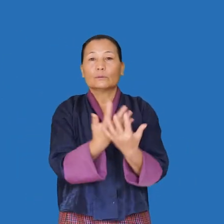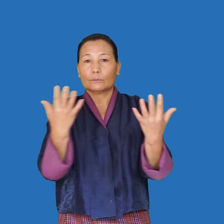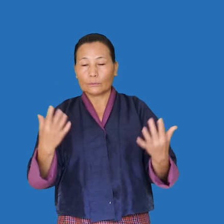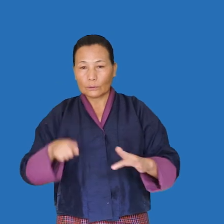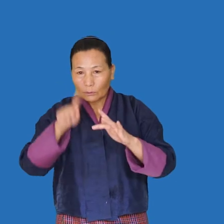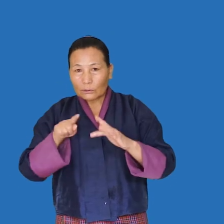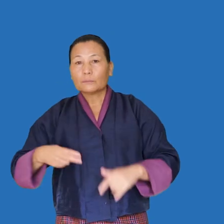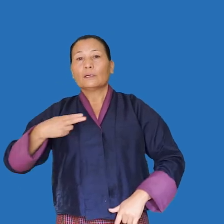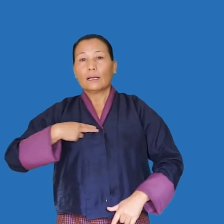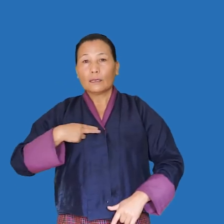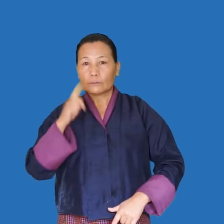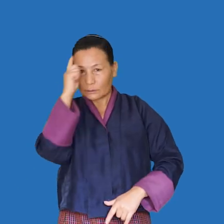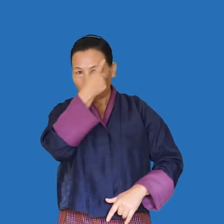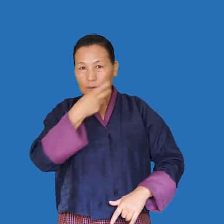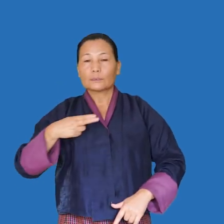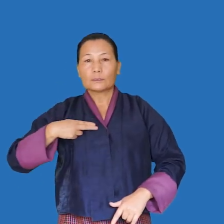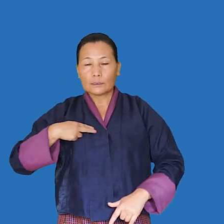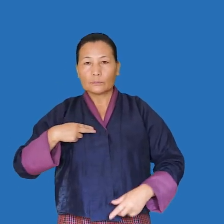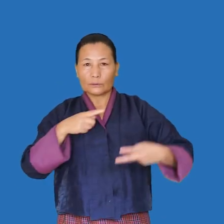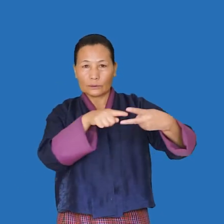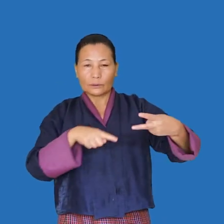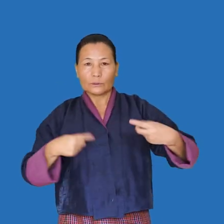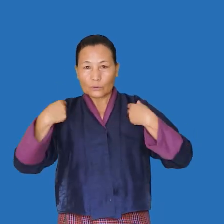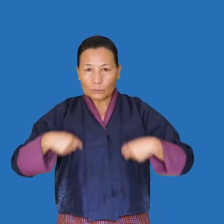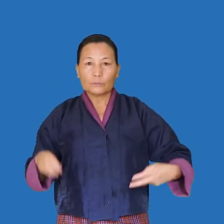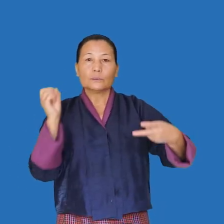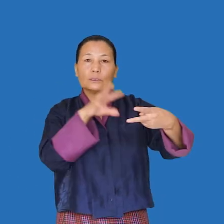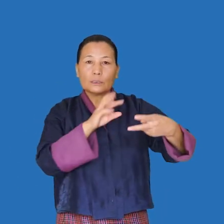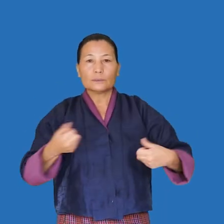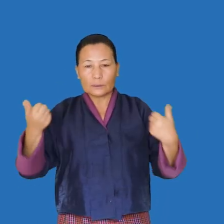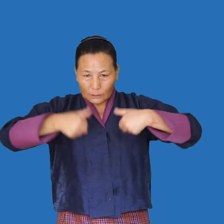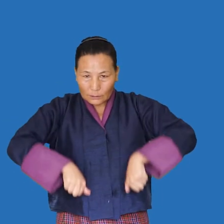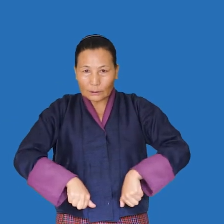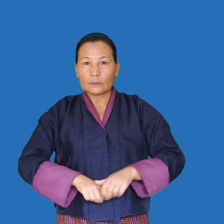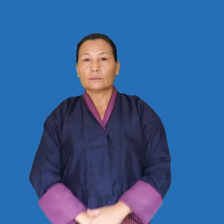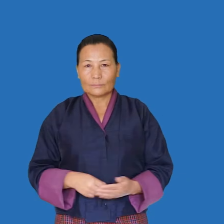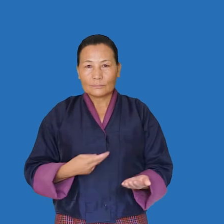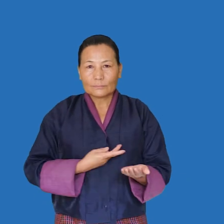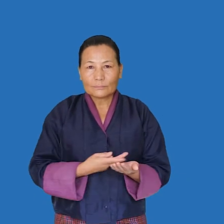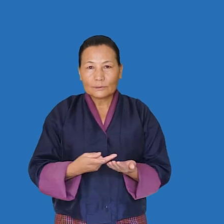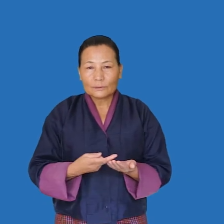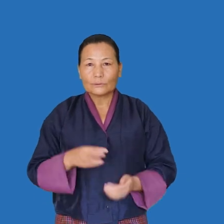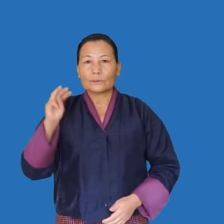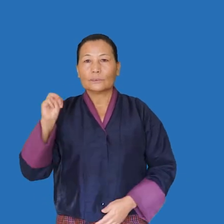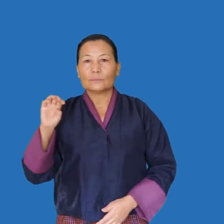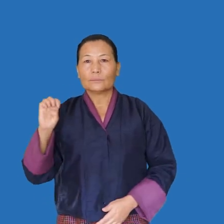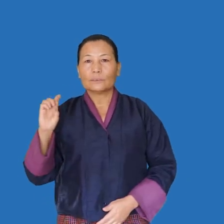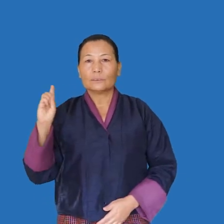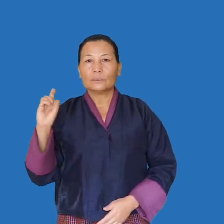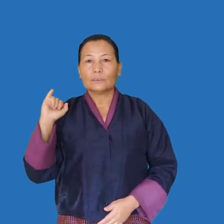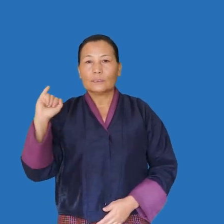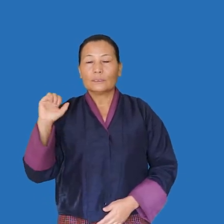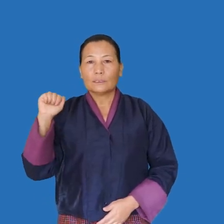provides space for people's concerns, voices, and feedback. Let's look at